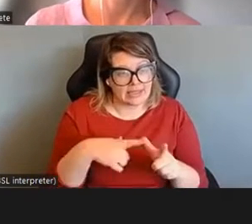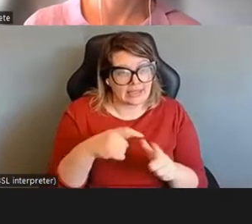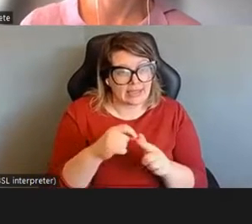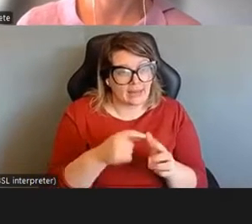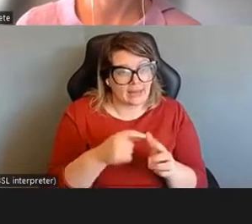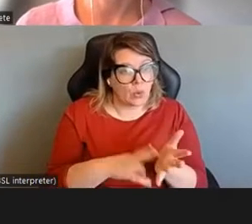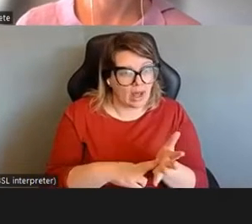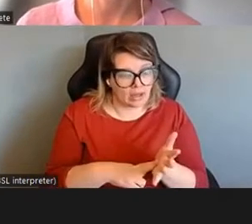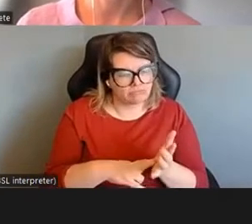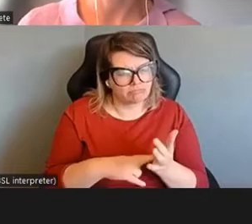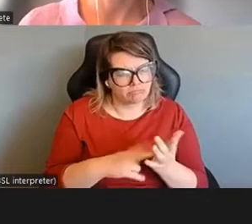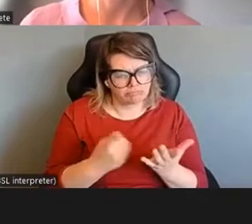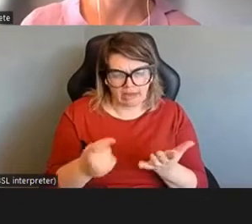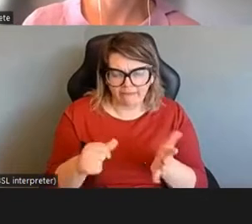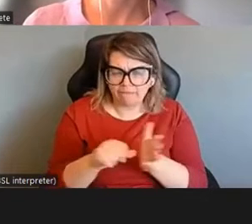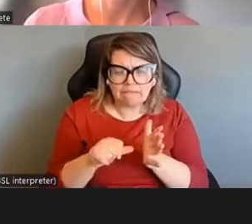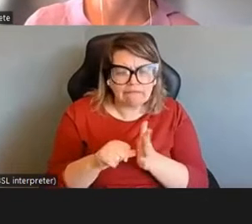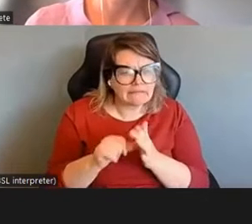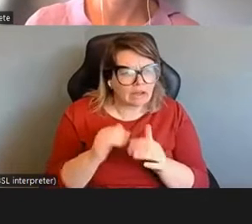their massive